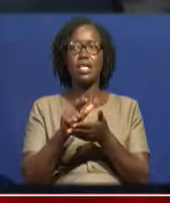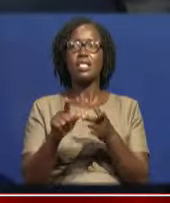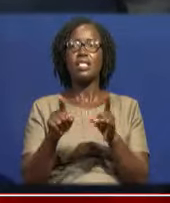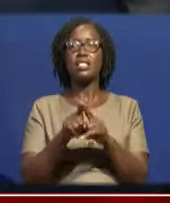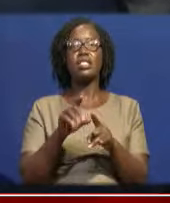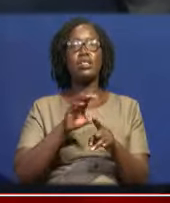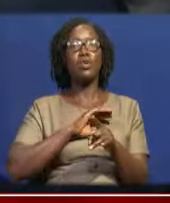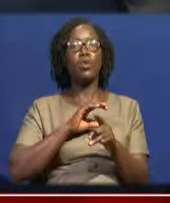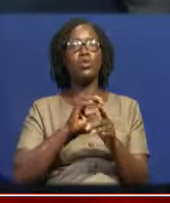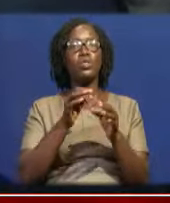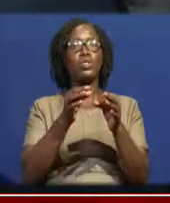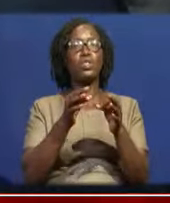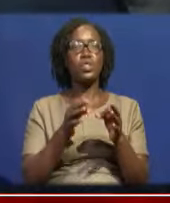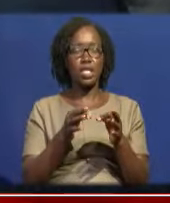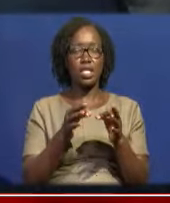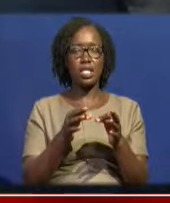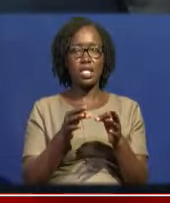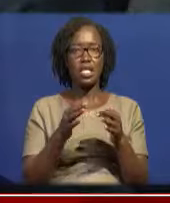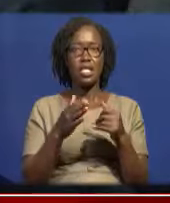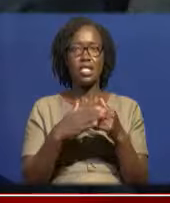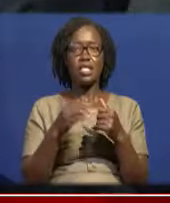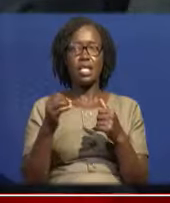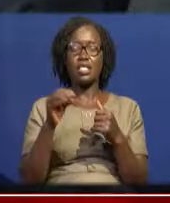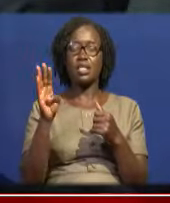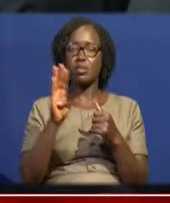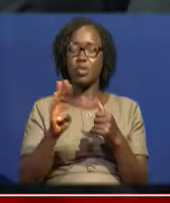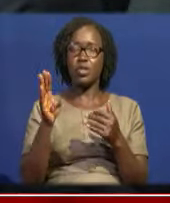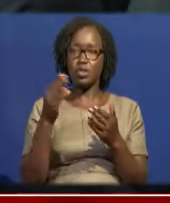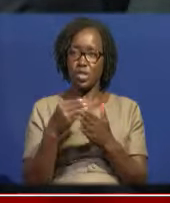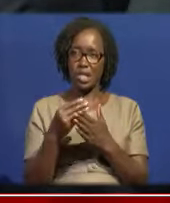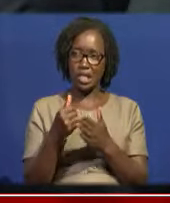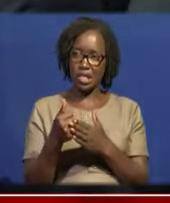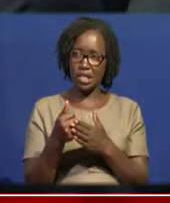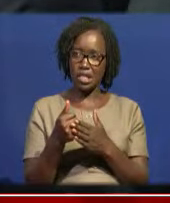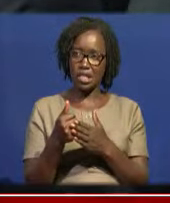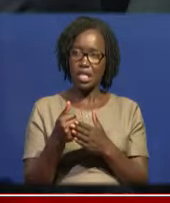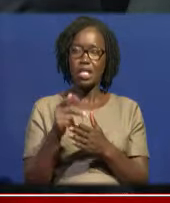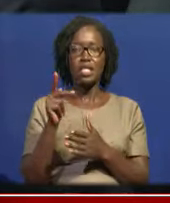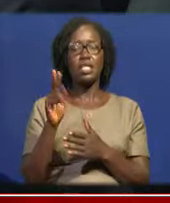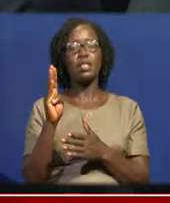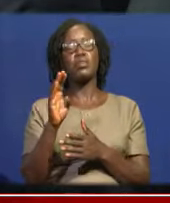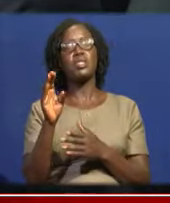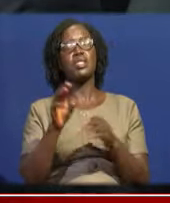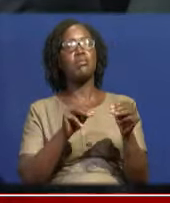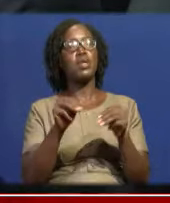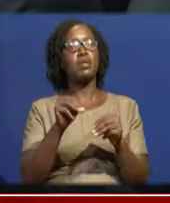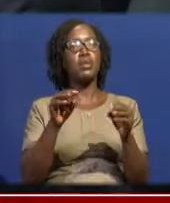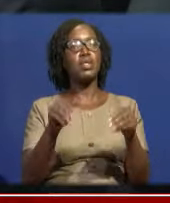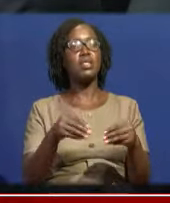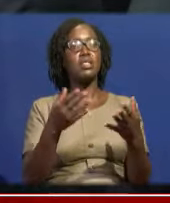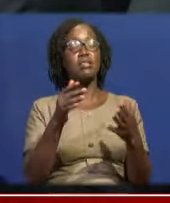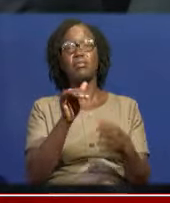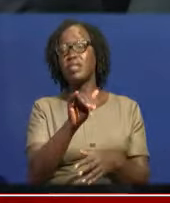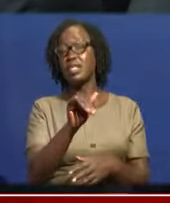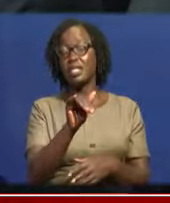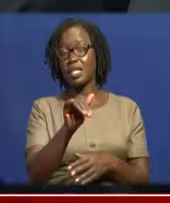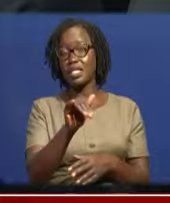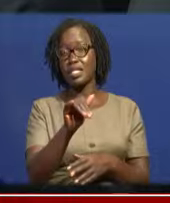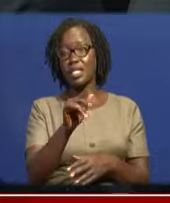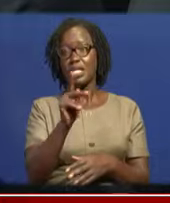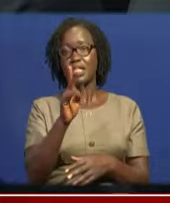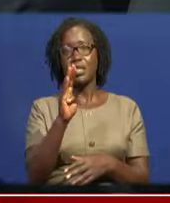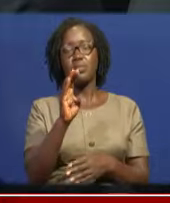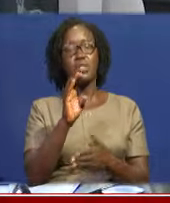still owes Treasury at least 90 billion shillings. The KBC management submitted that the